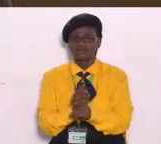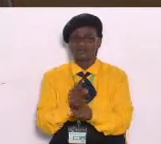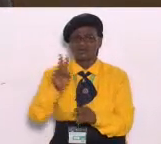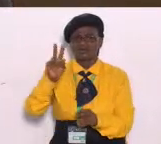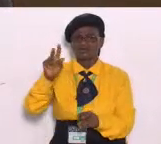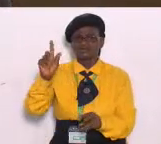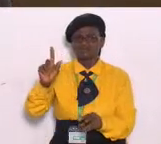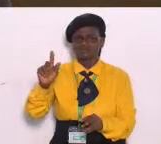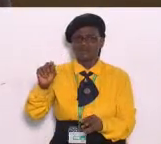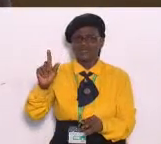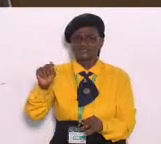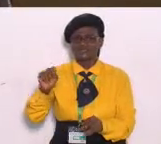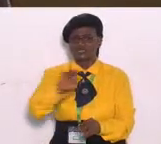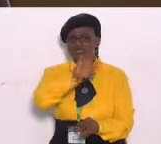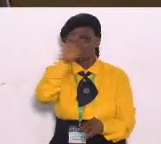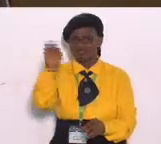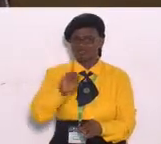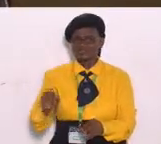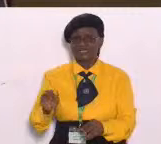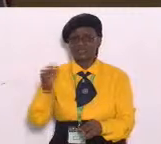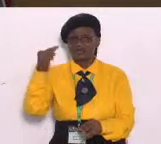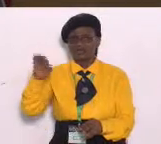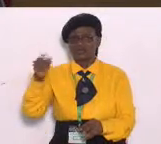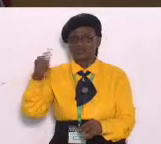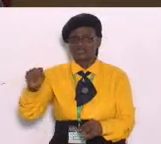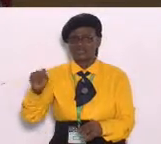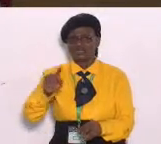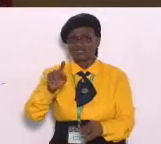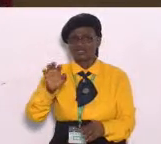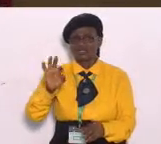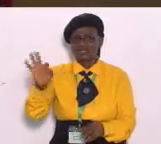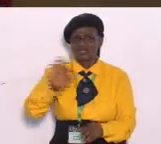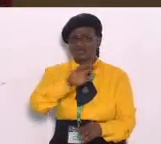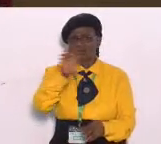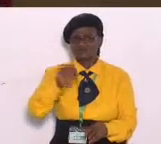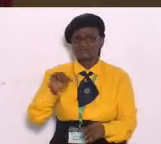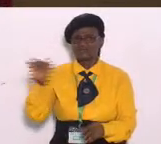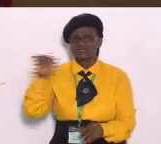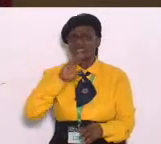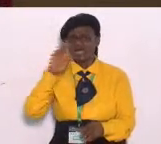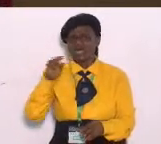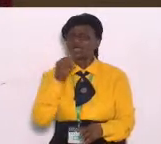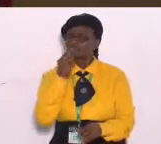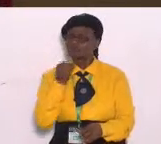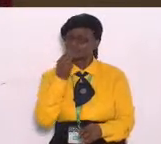20% of the 900 people with the topmost brain, they are Jews.